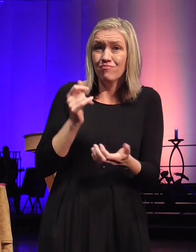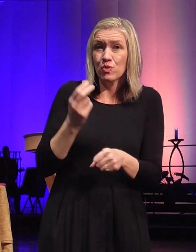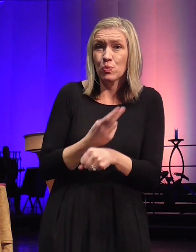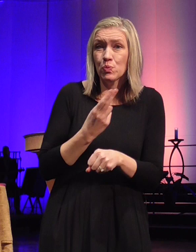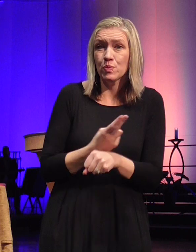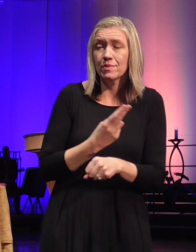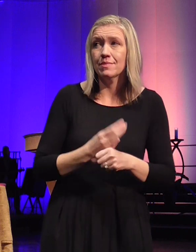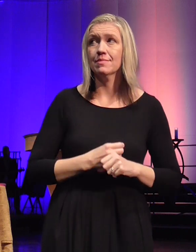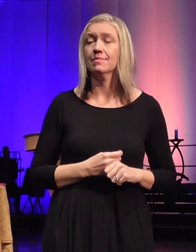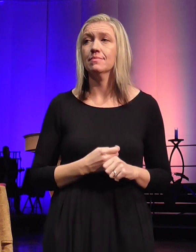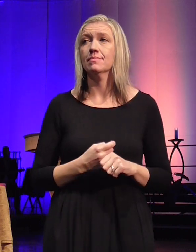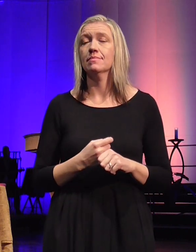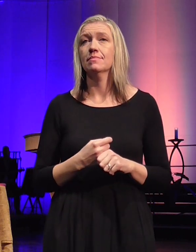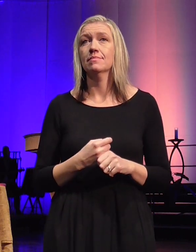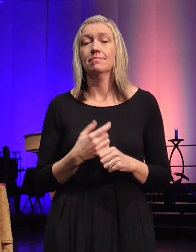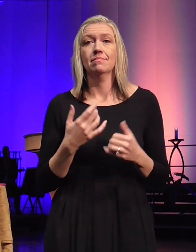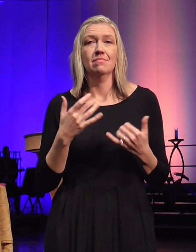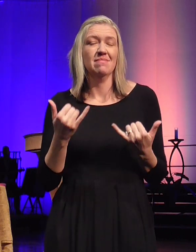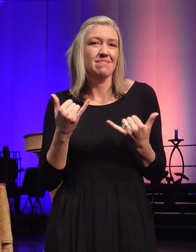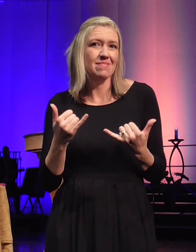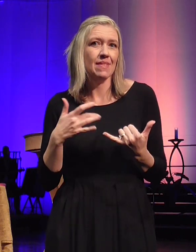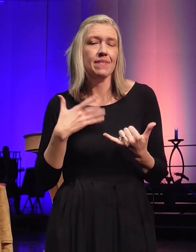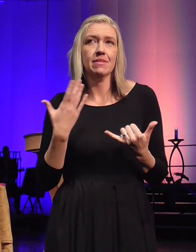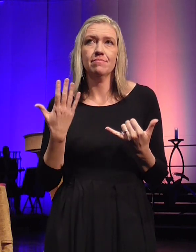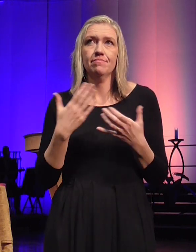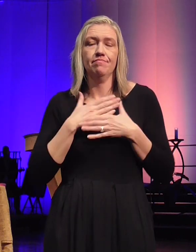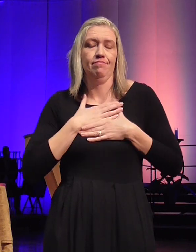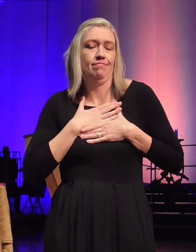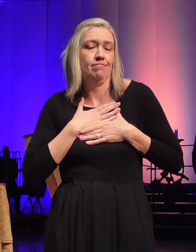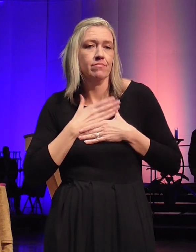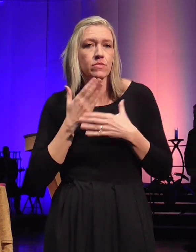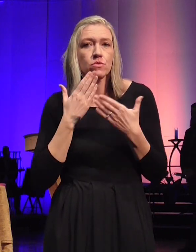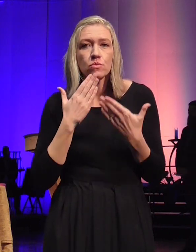so I am just so full of gratefulness this morning.